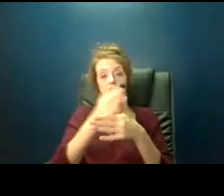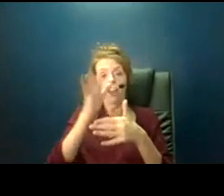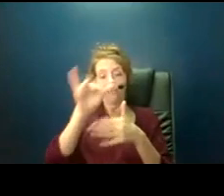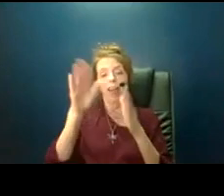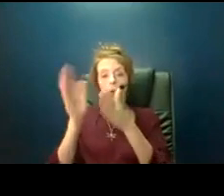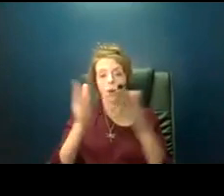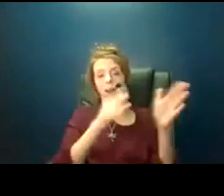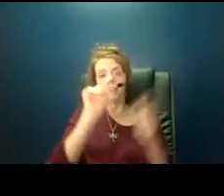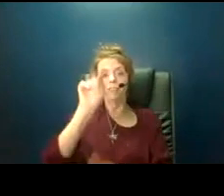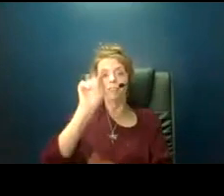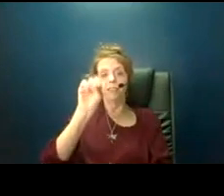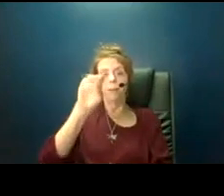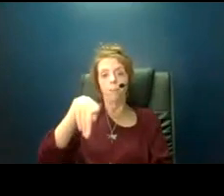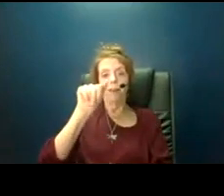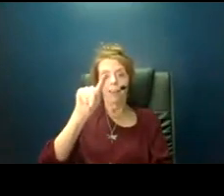organizer template?